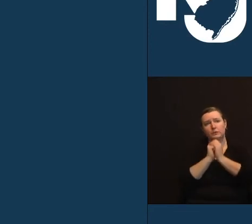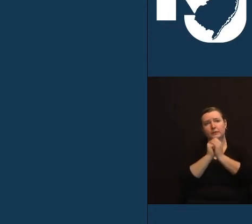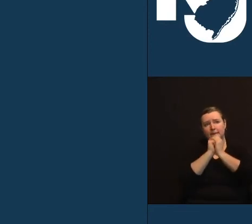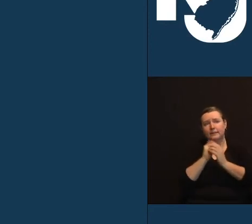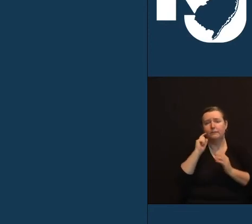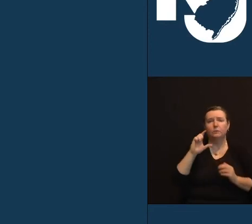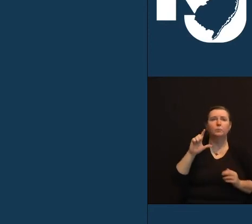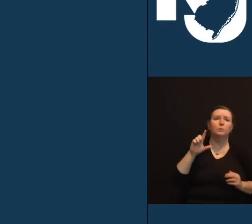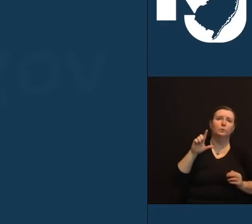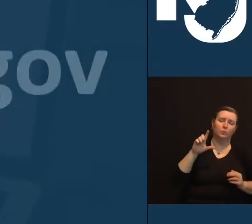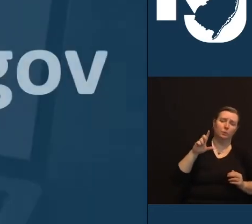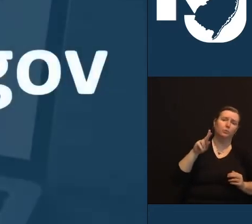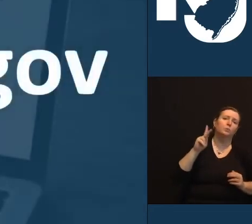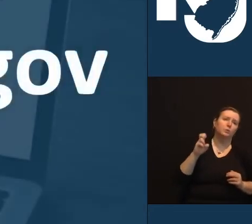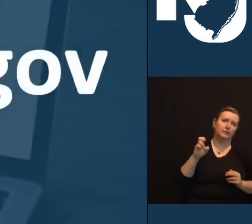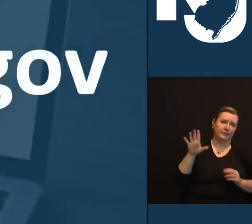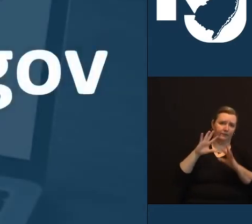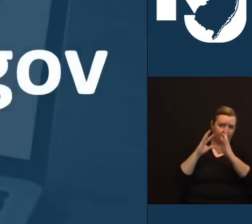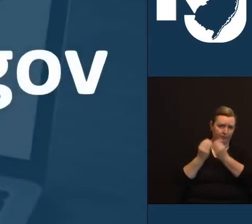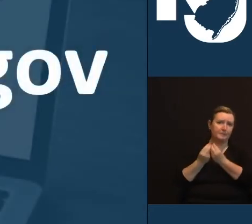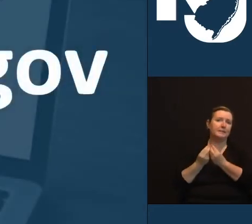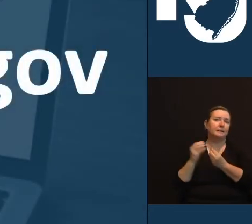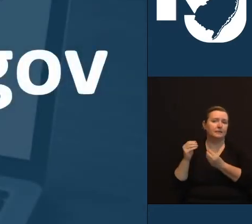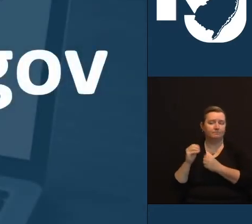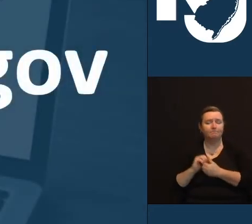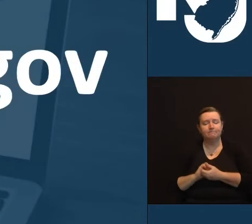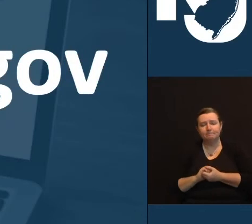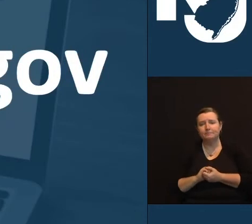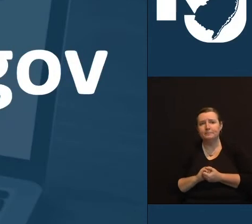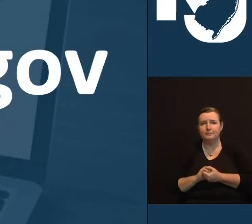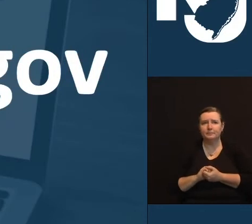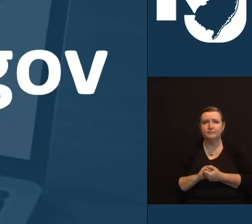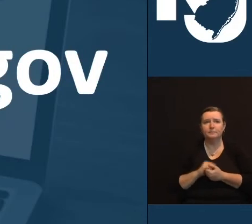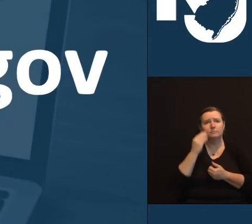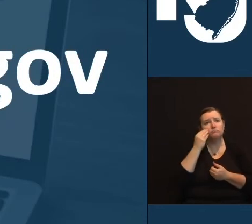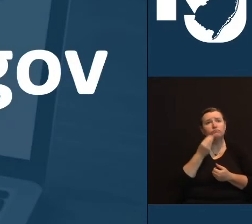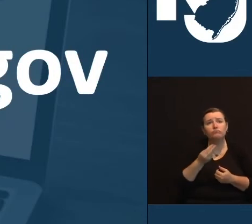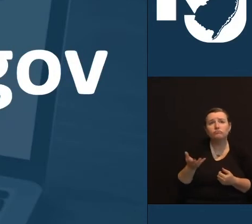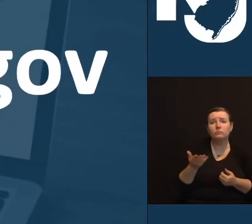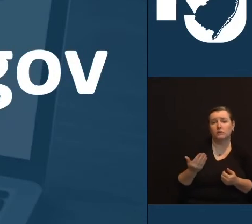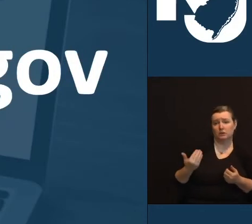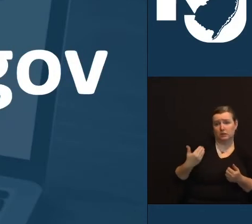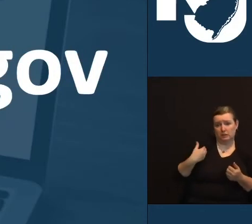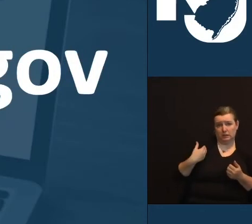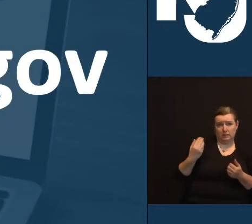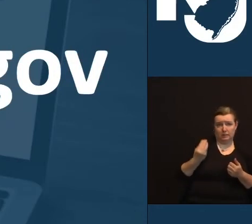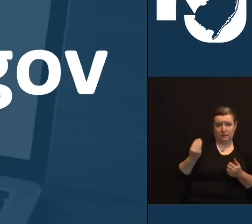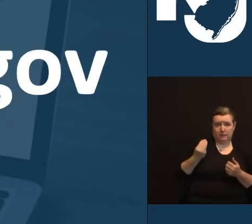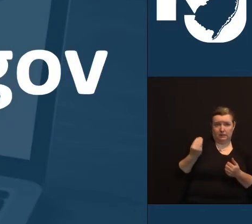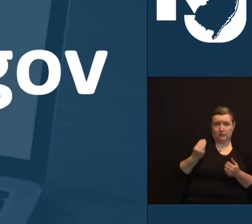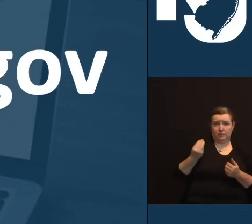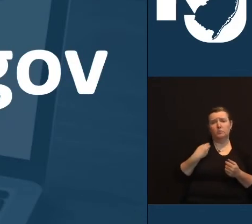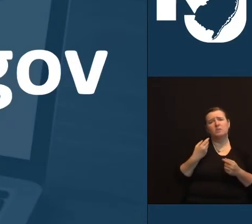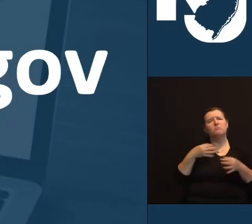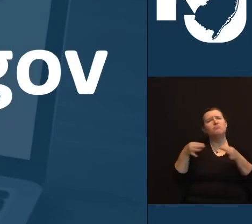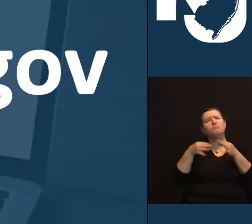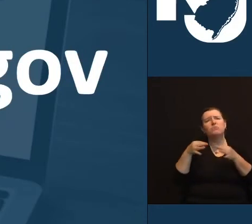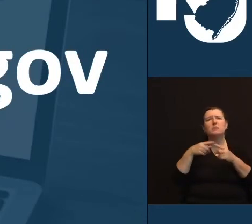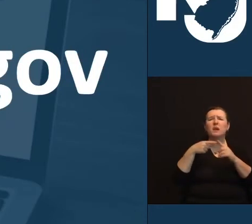And finally, before we get to today's details, I mentioned on Monday that we wanted to take a deeper dive into our pandemic